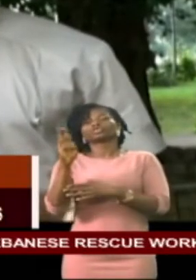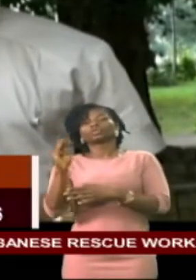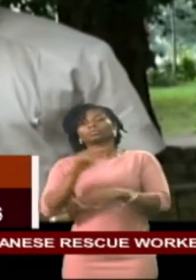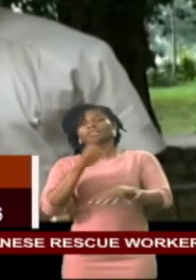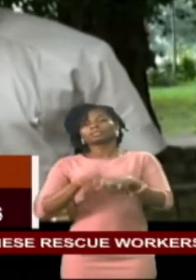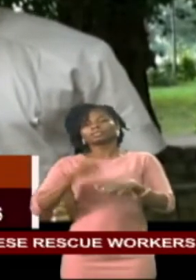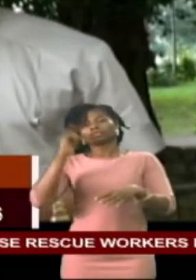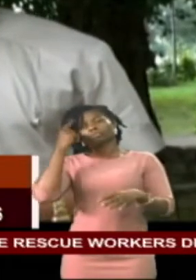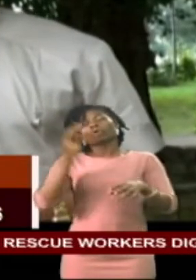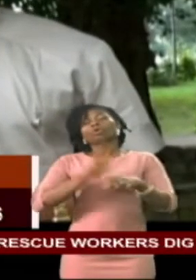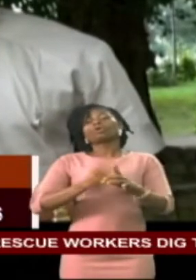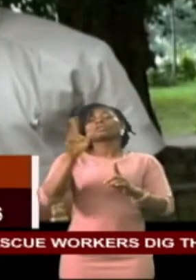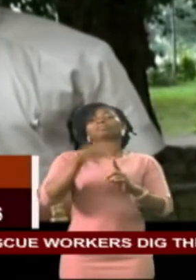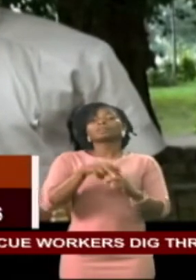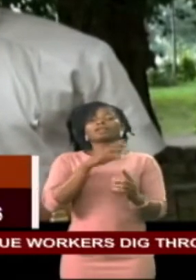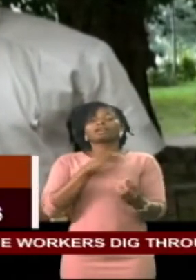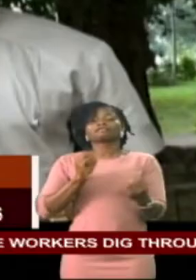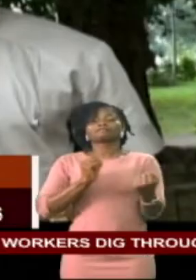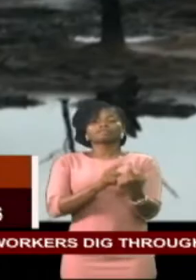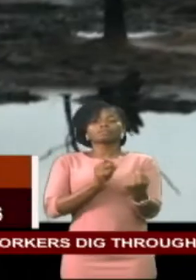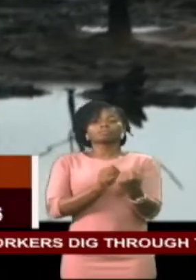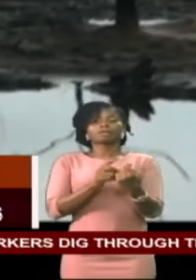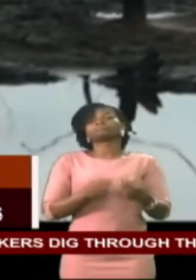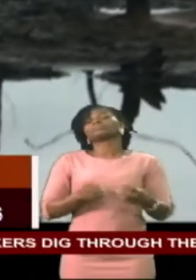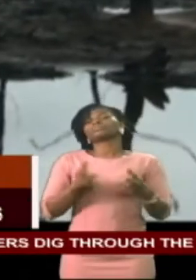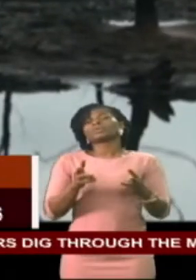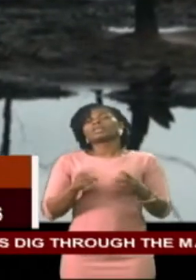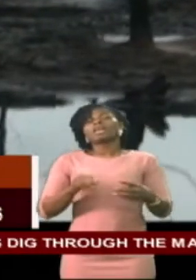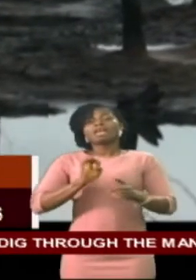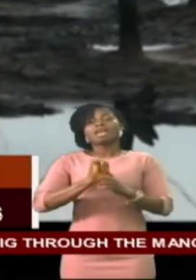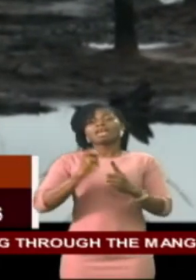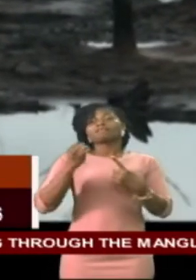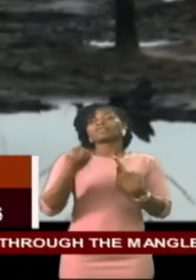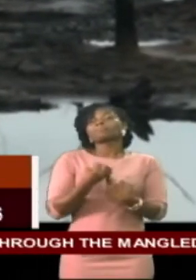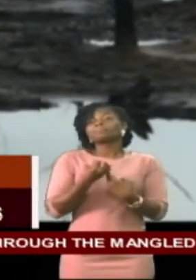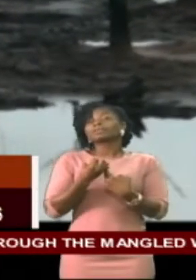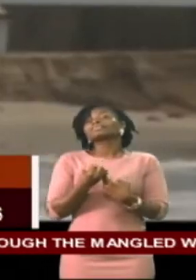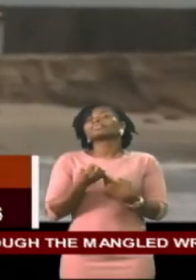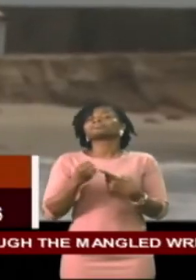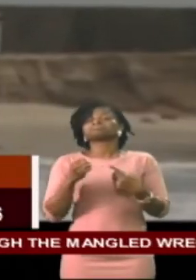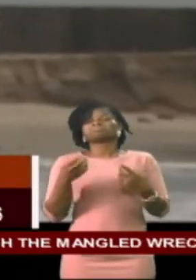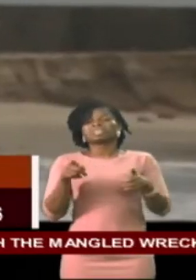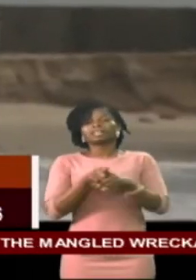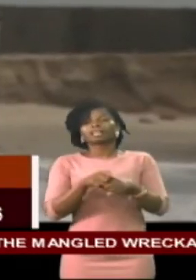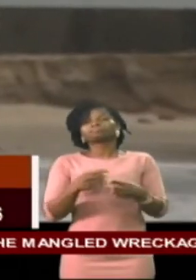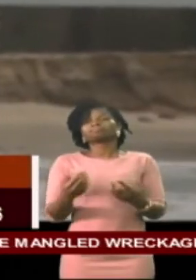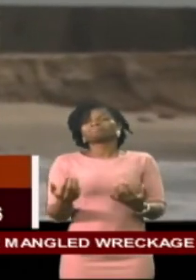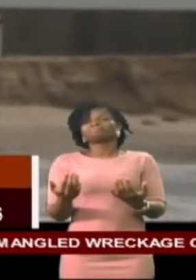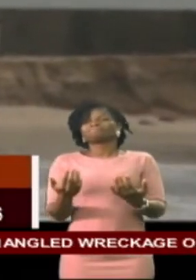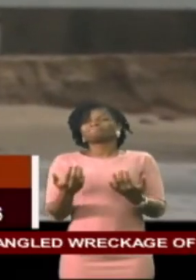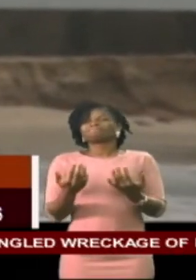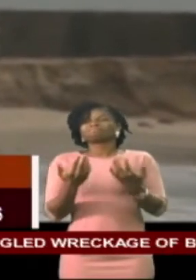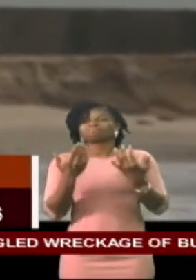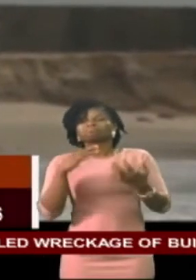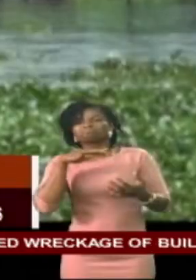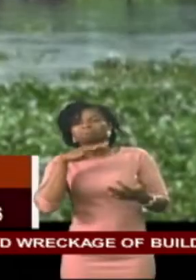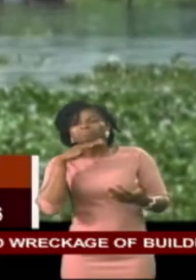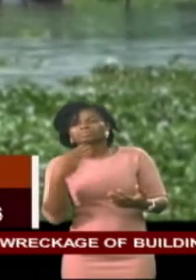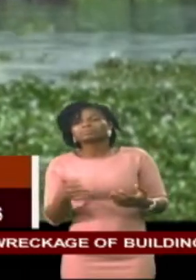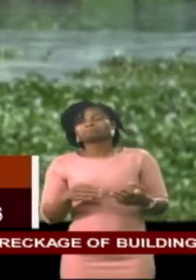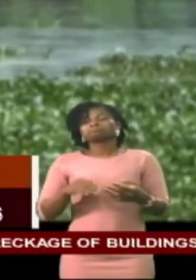project implementation and feedback mechanisms. Environmental challenges like oil pollution, coastal and urban erosion, degradation